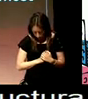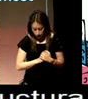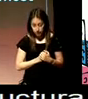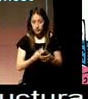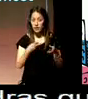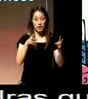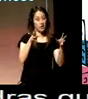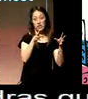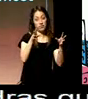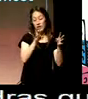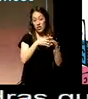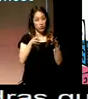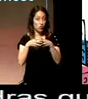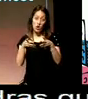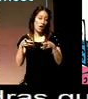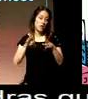1726.